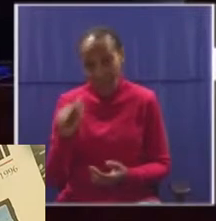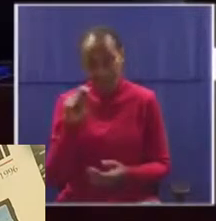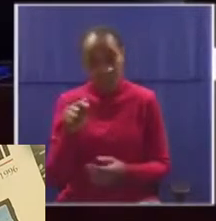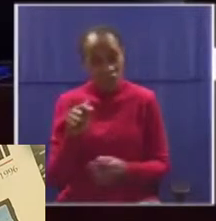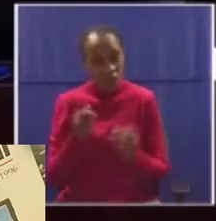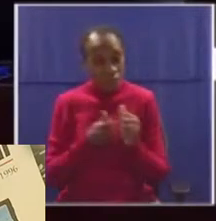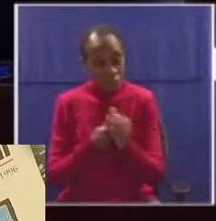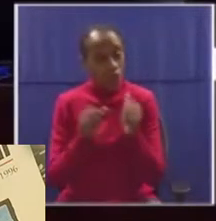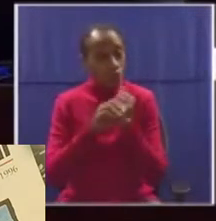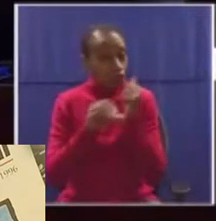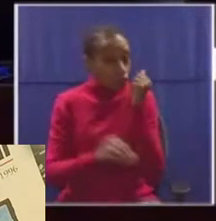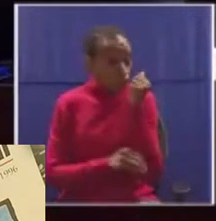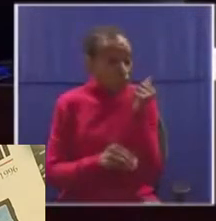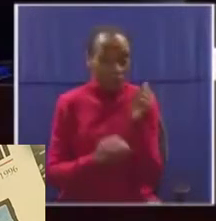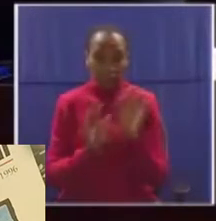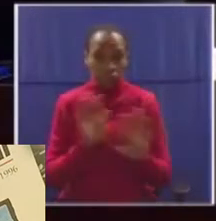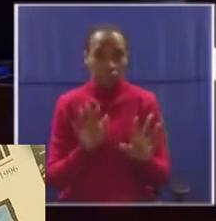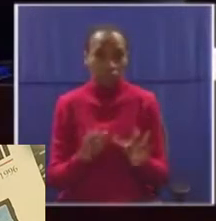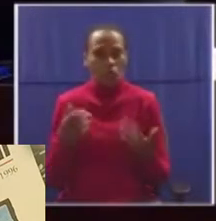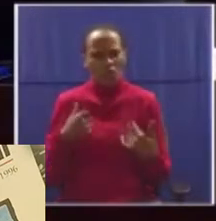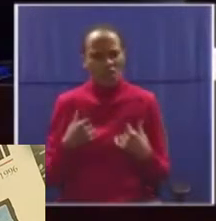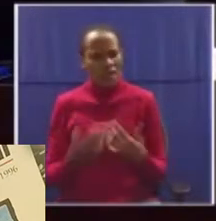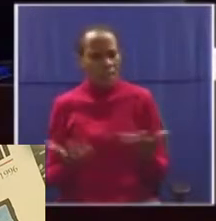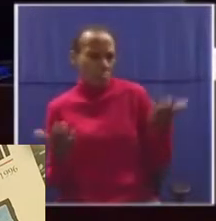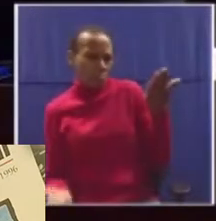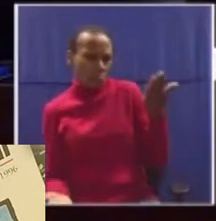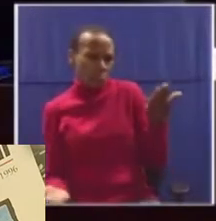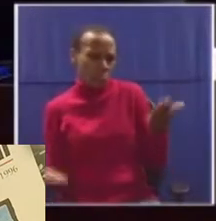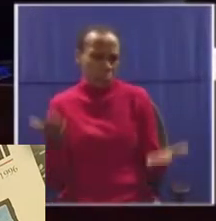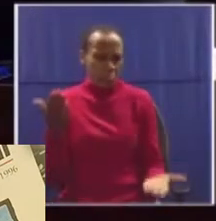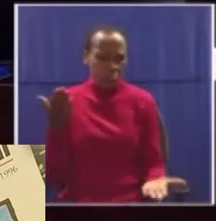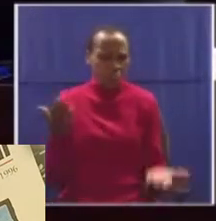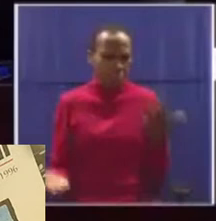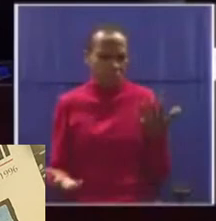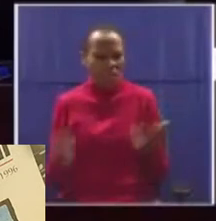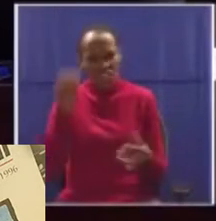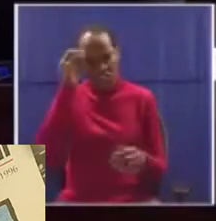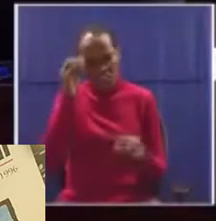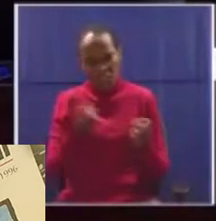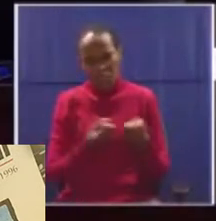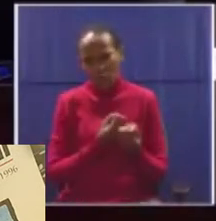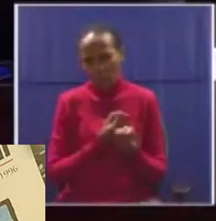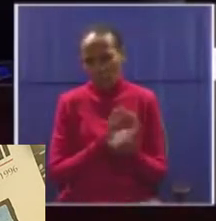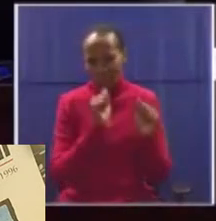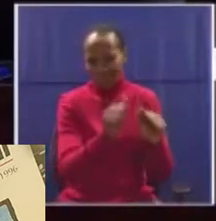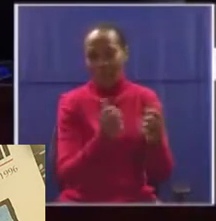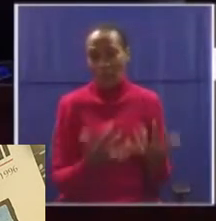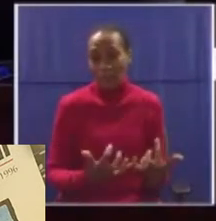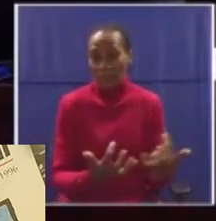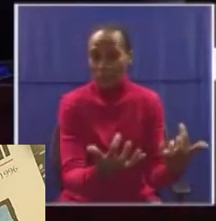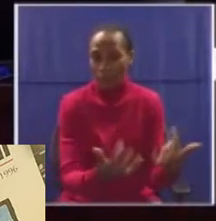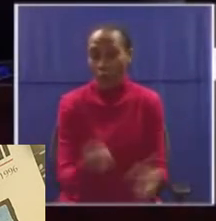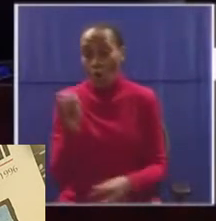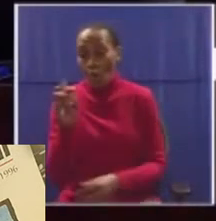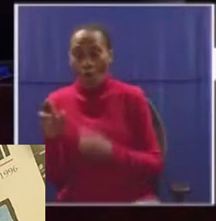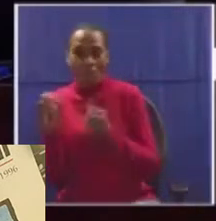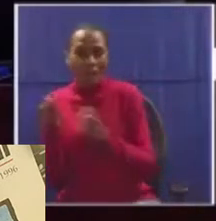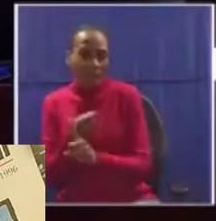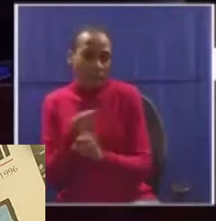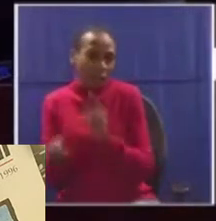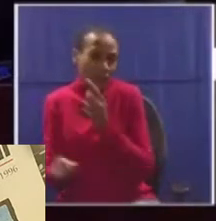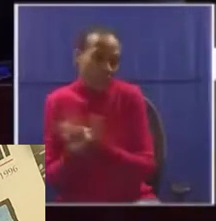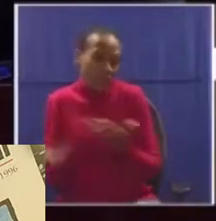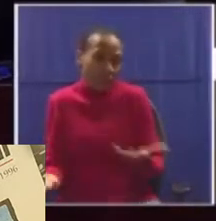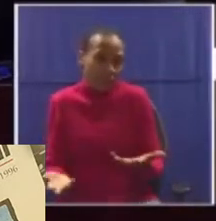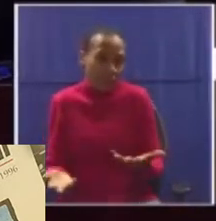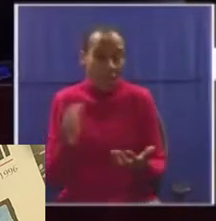unconstitutional so one has to weigh up the matters of public interest with these abuses and